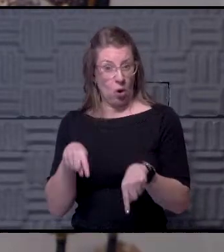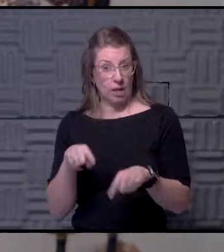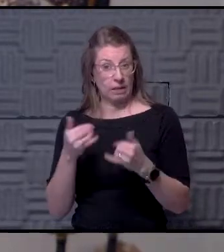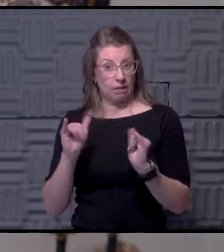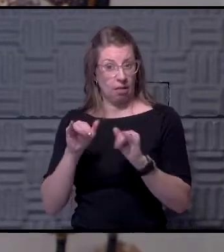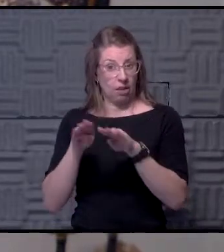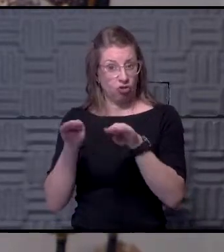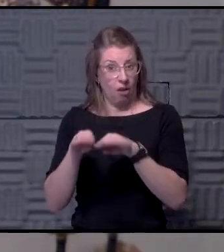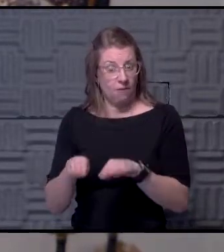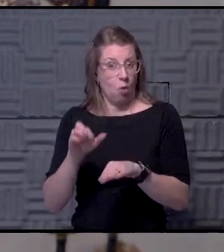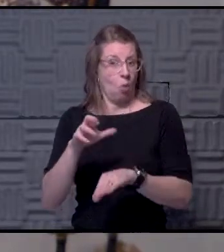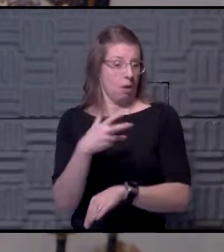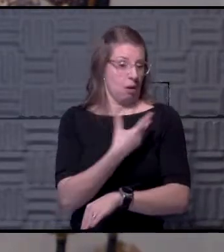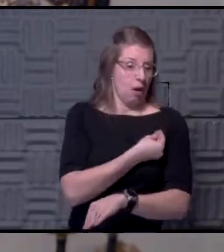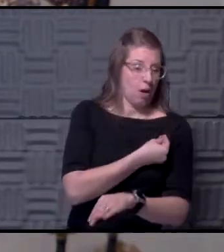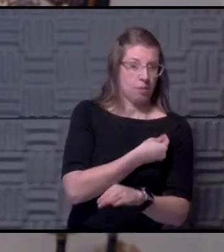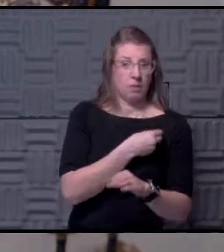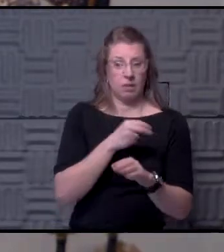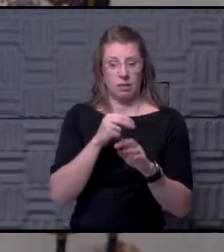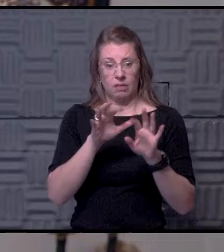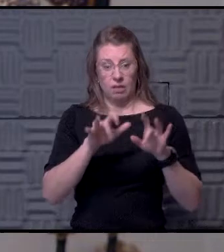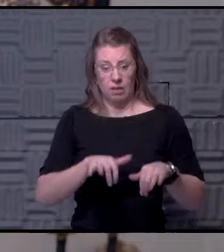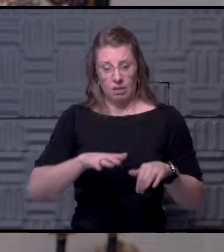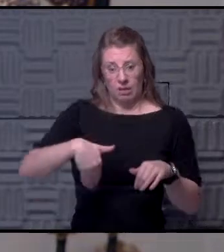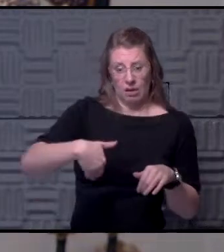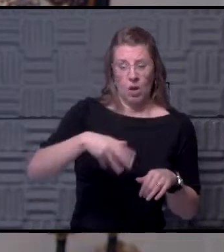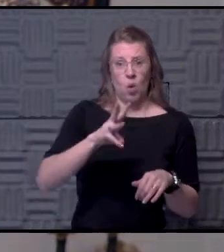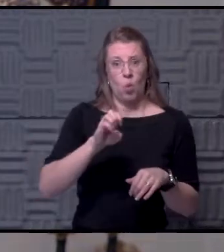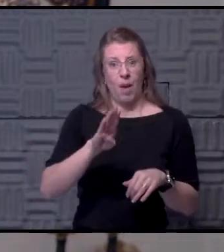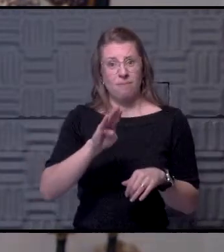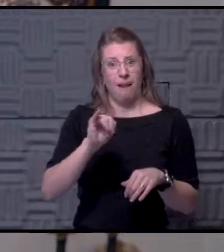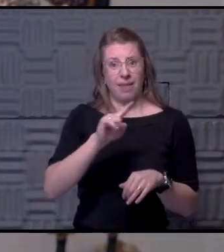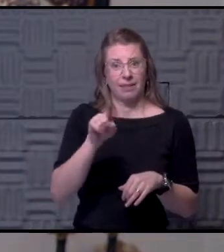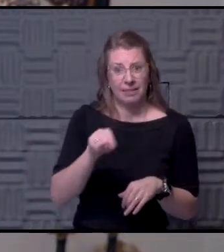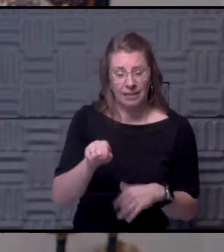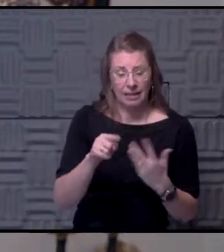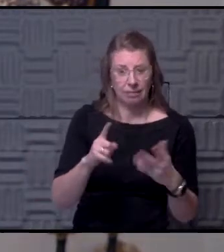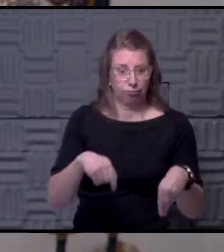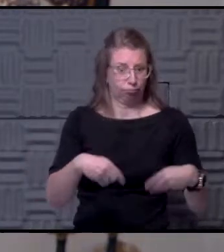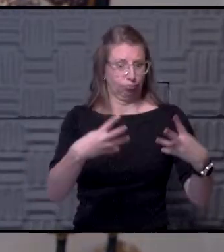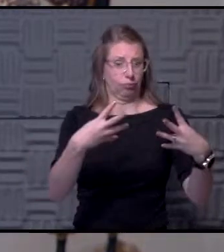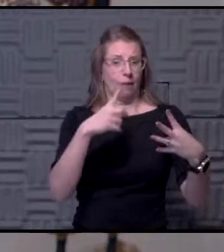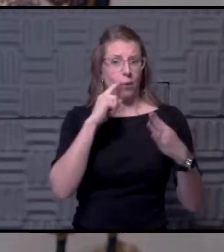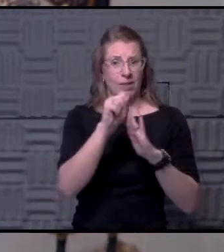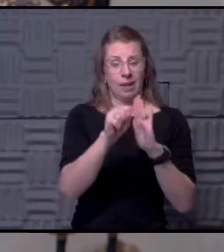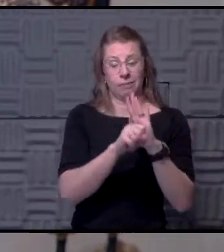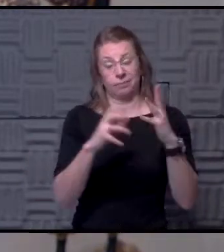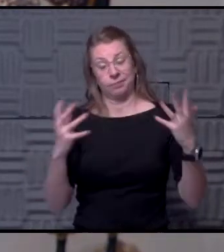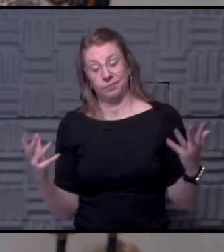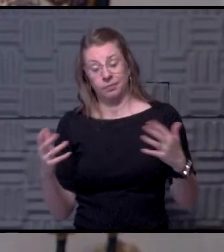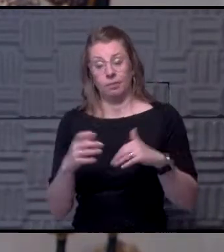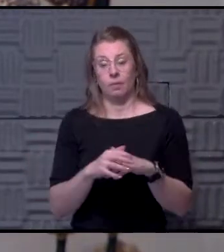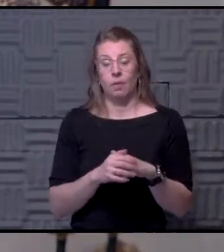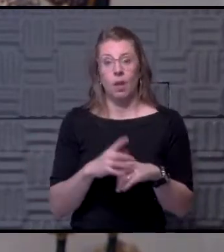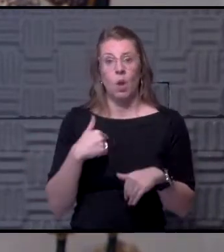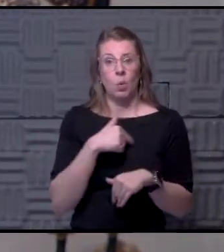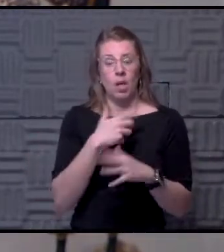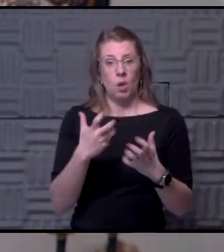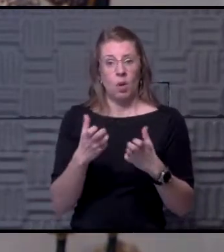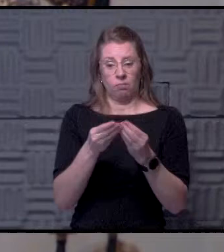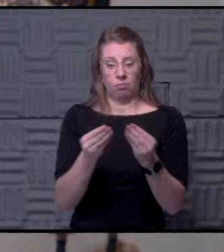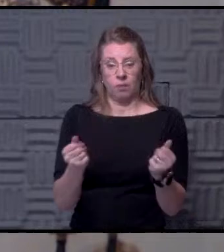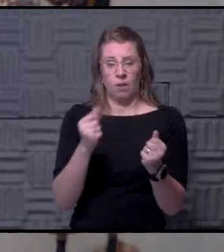or is it in arms and just hasn't been put into the WebIZ, which is our state system that gets uploaded to the state? Long way of saying we want to reconcile